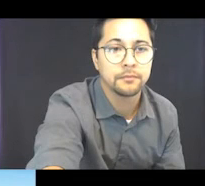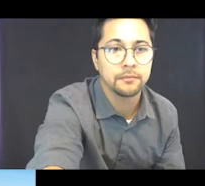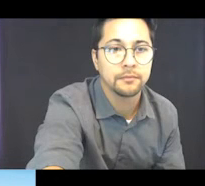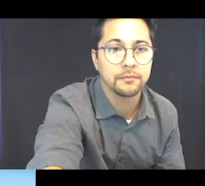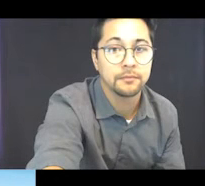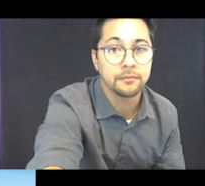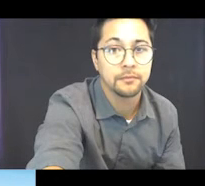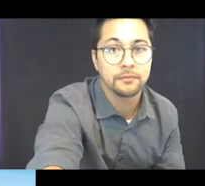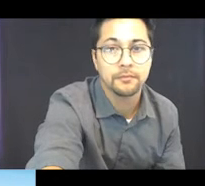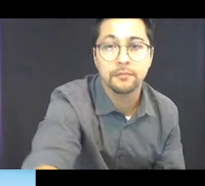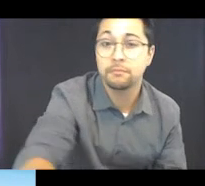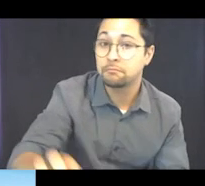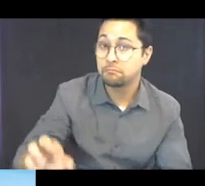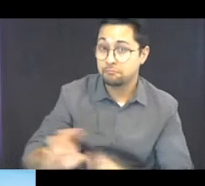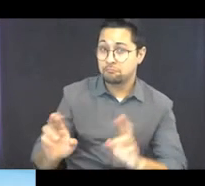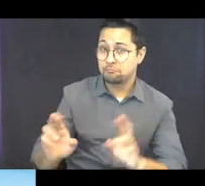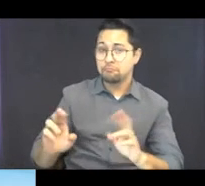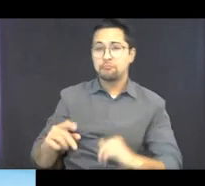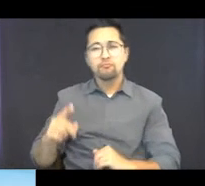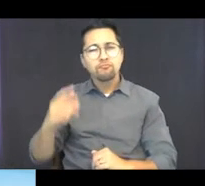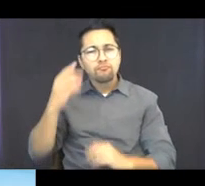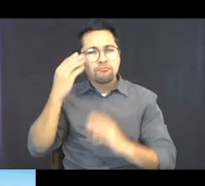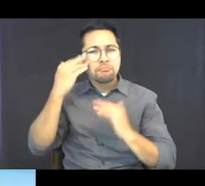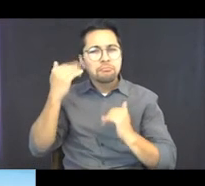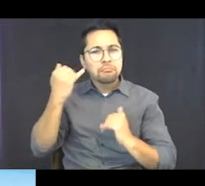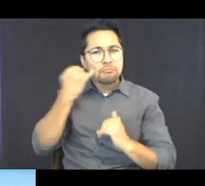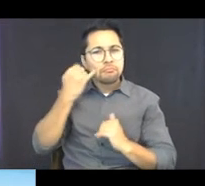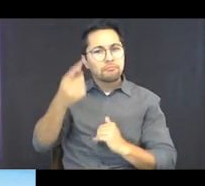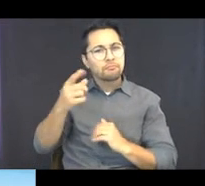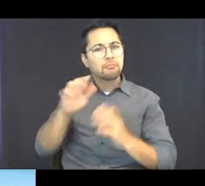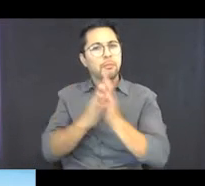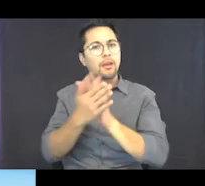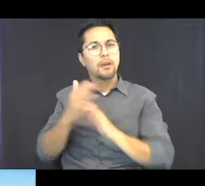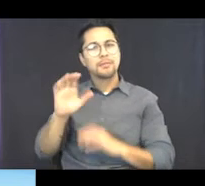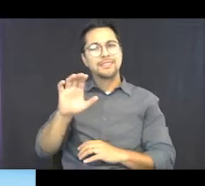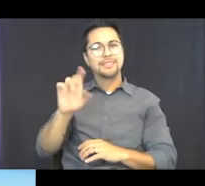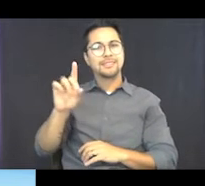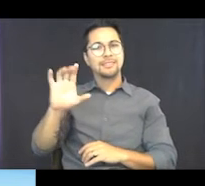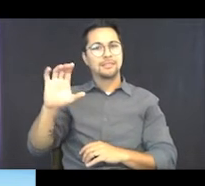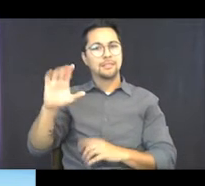Are you ready? What to expect when you become a CDC Plus representative.